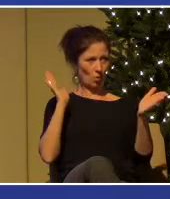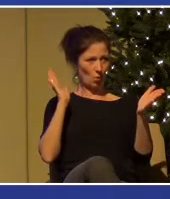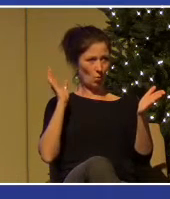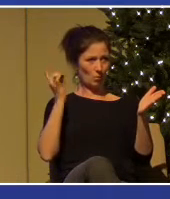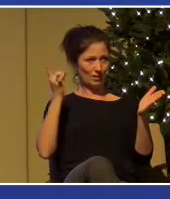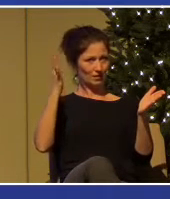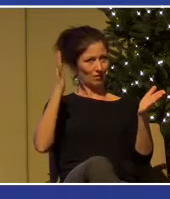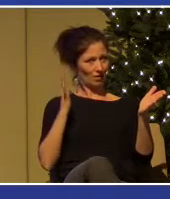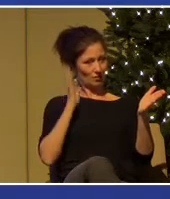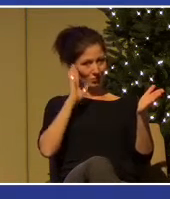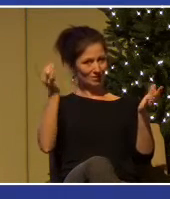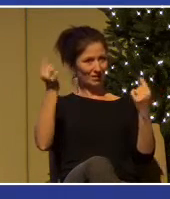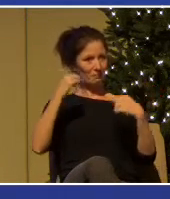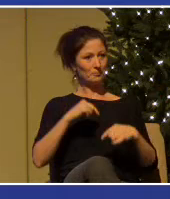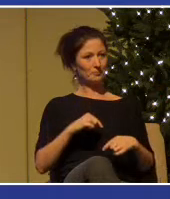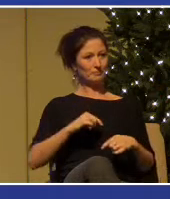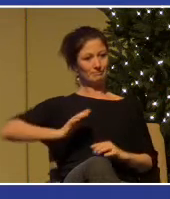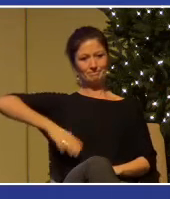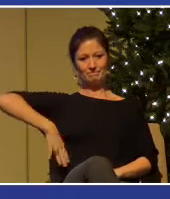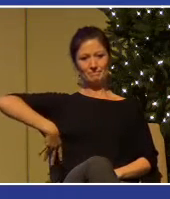comes.